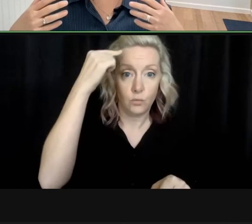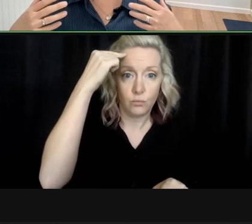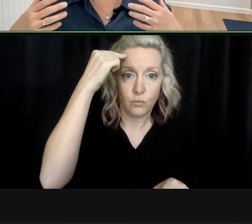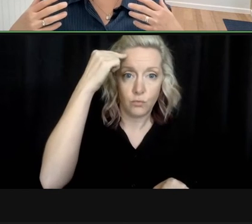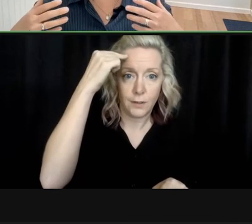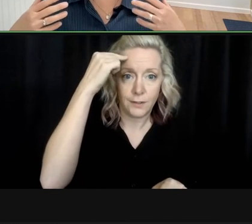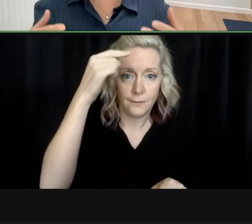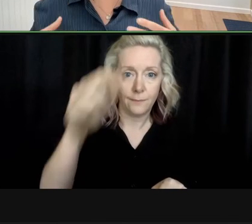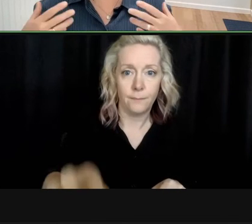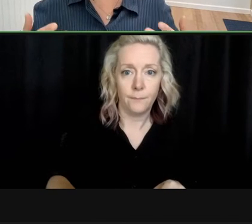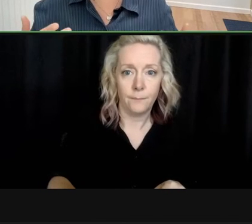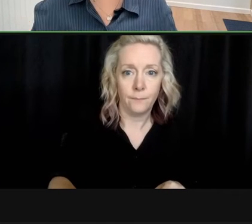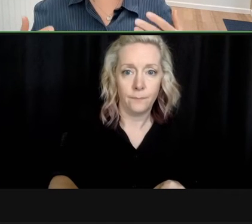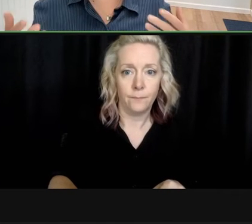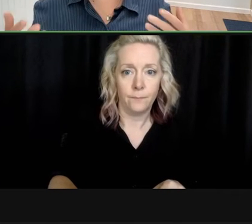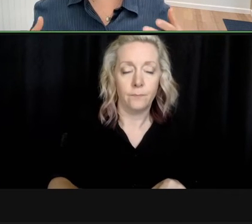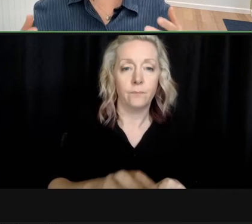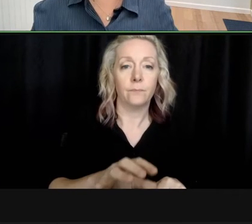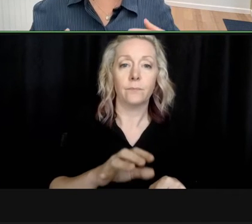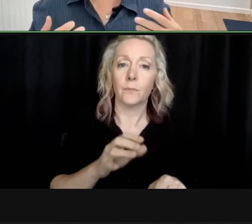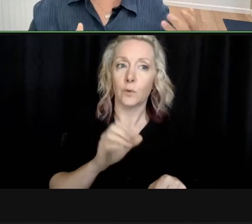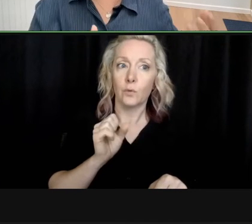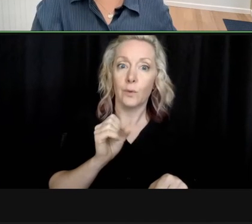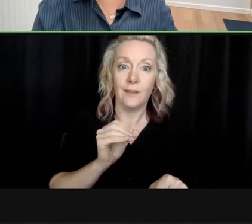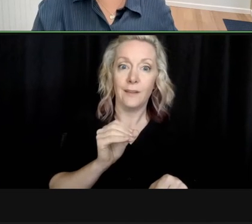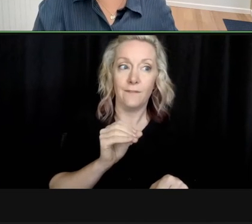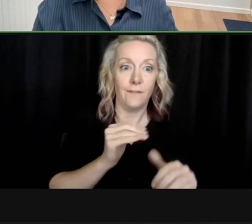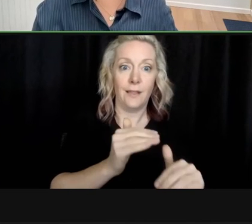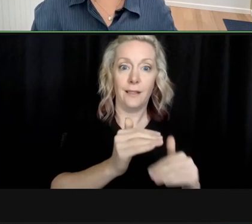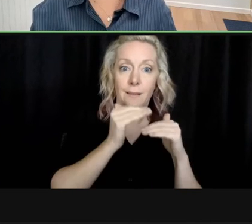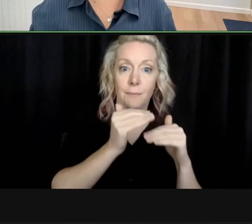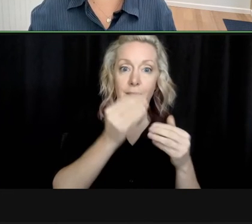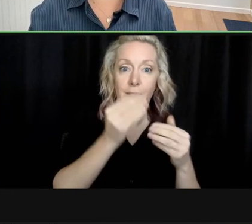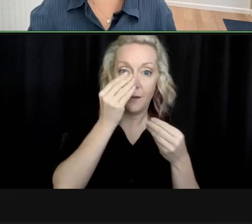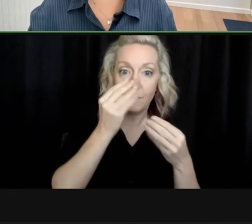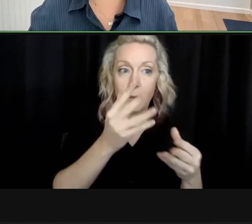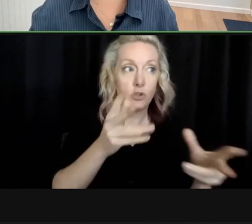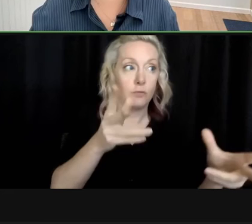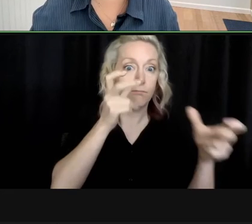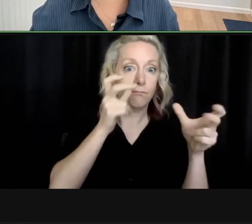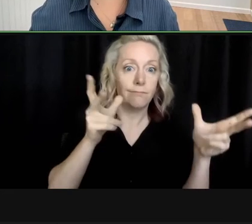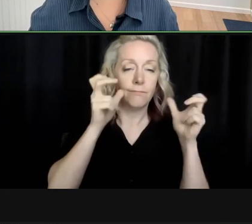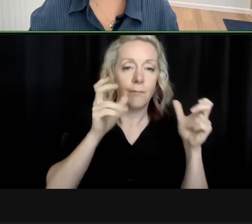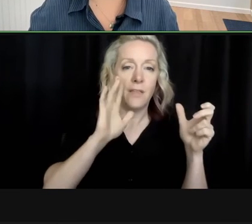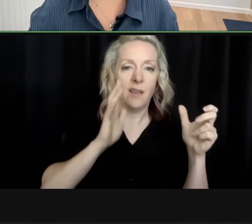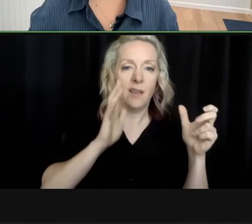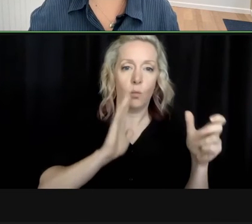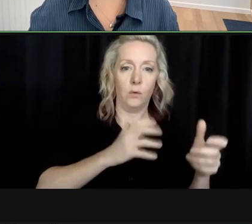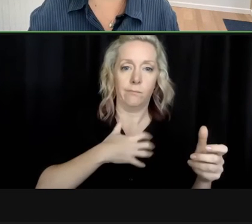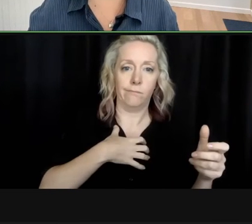same information. So they're obviously going to do other things to kind of make up for that and adapt for that.